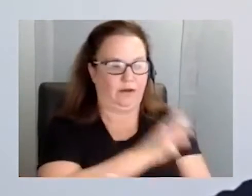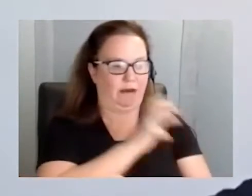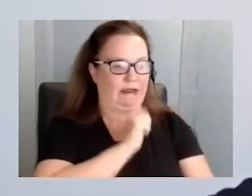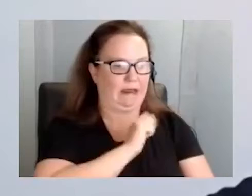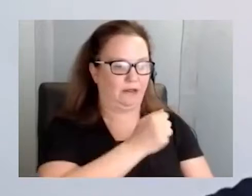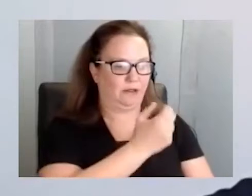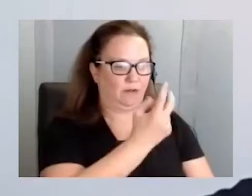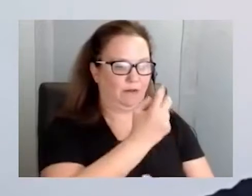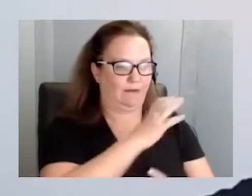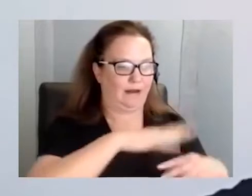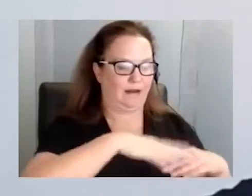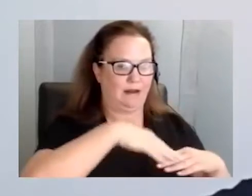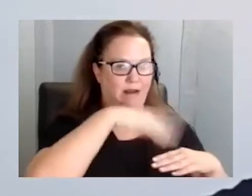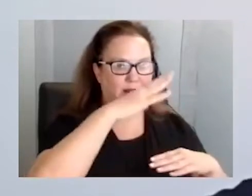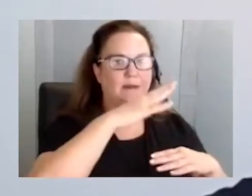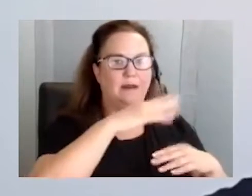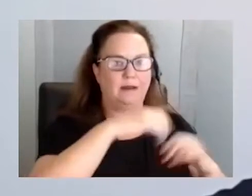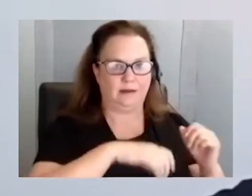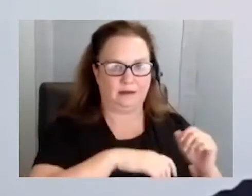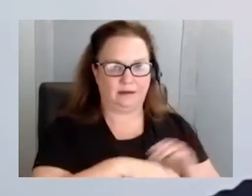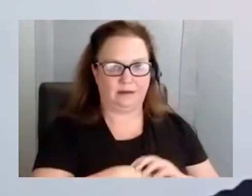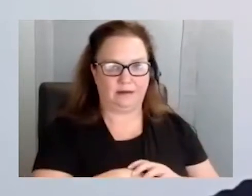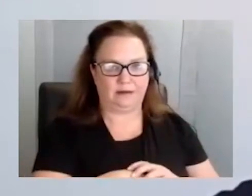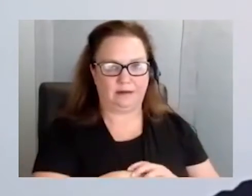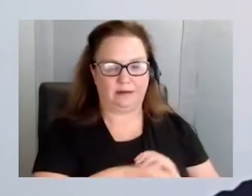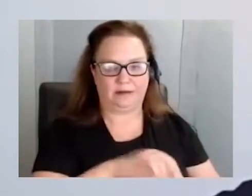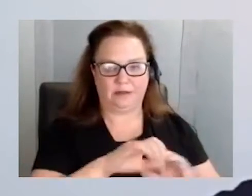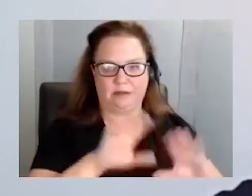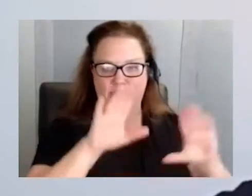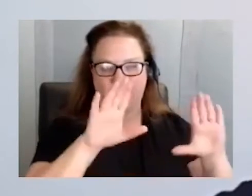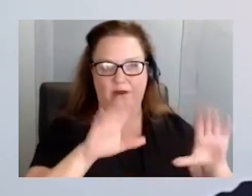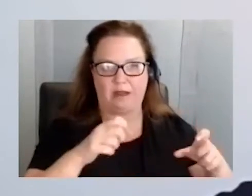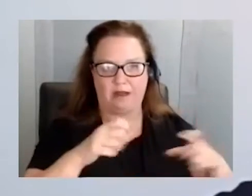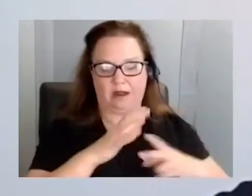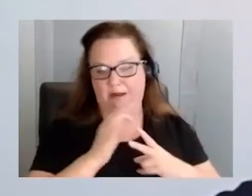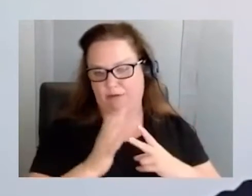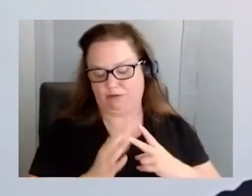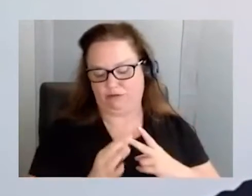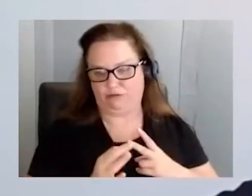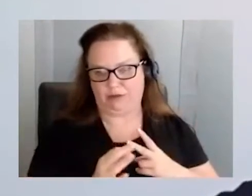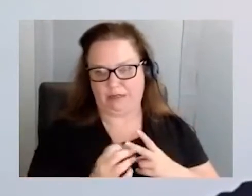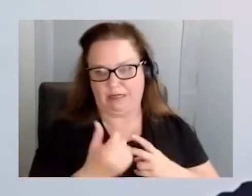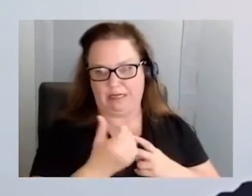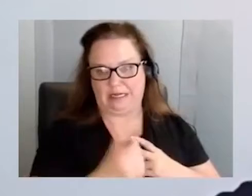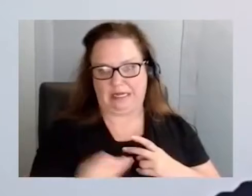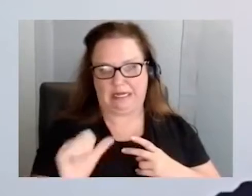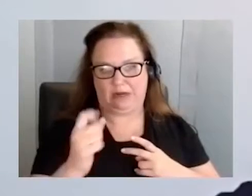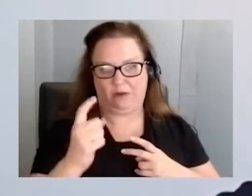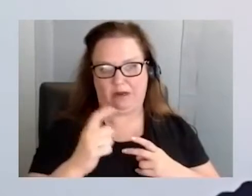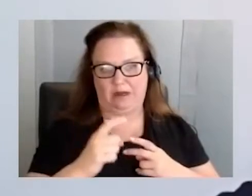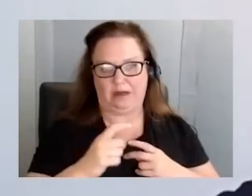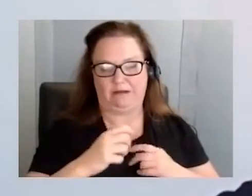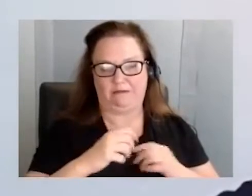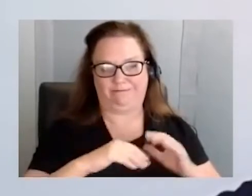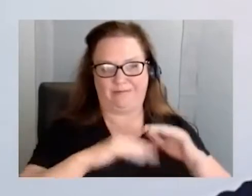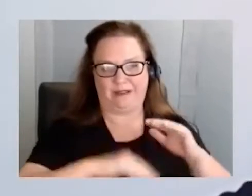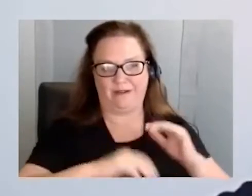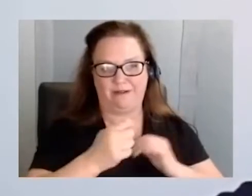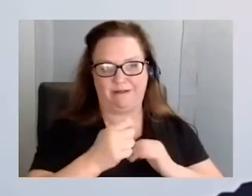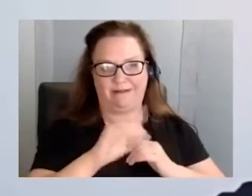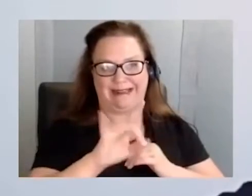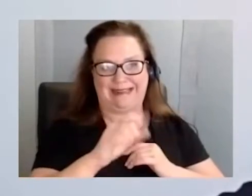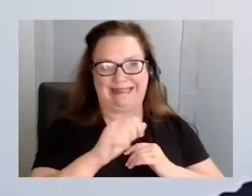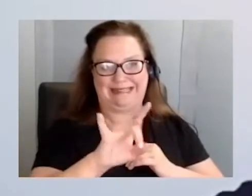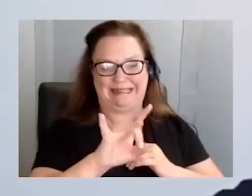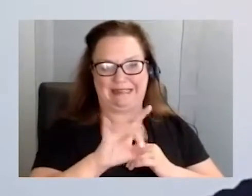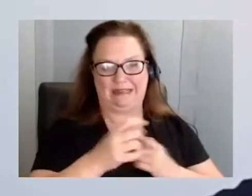up. So that's a great option if you've got anybody who is under 18 who is in